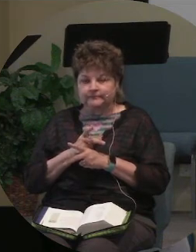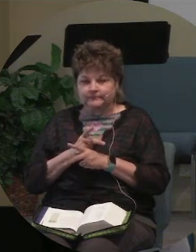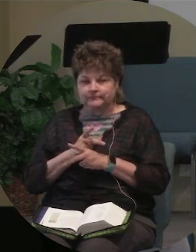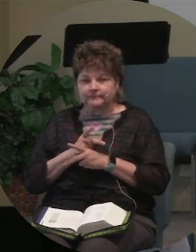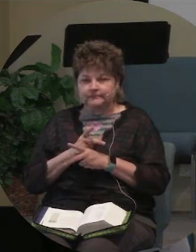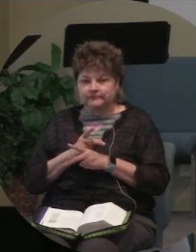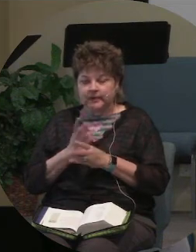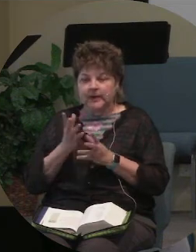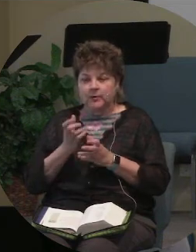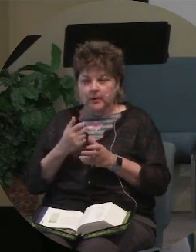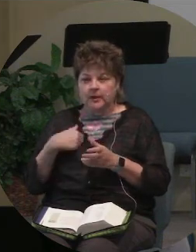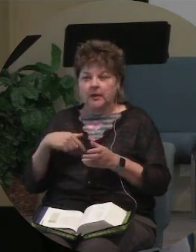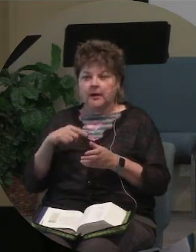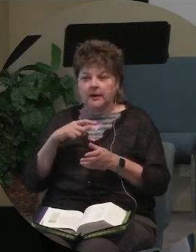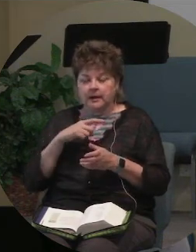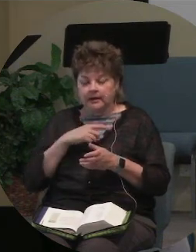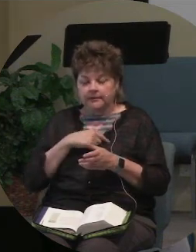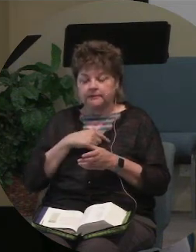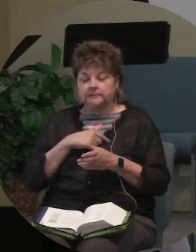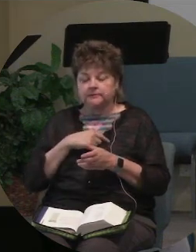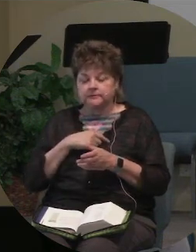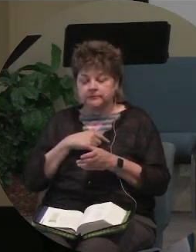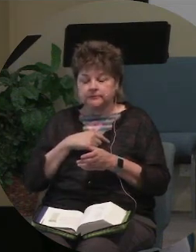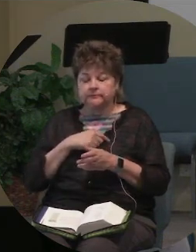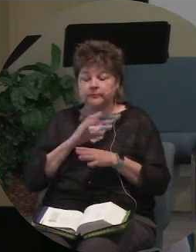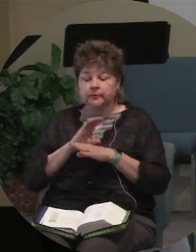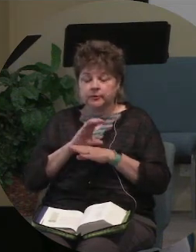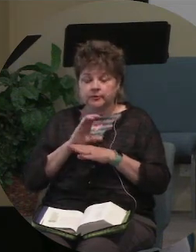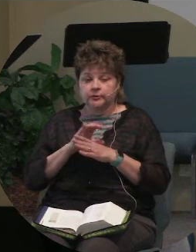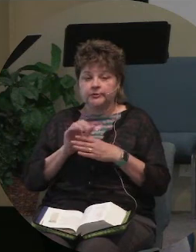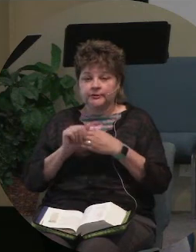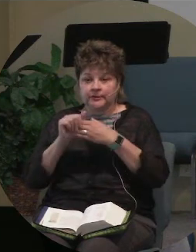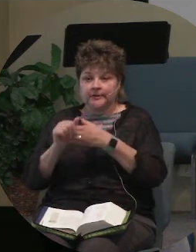I want us, the church, to lead the